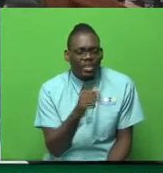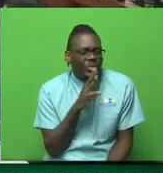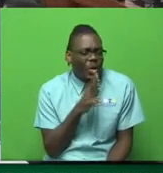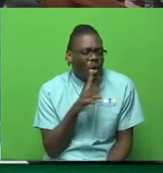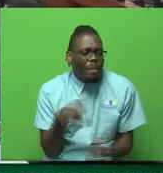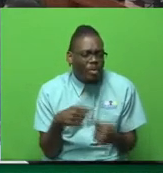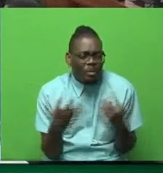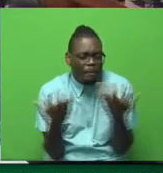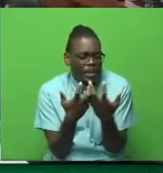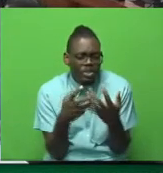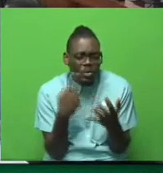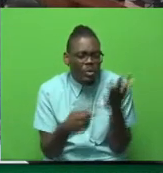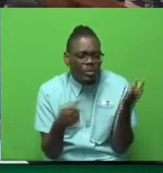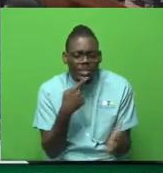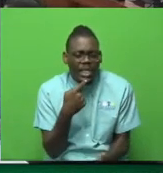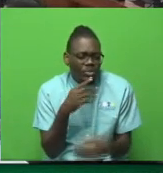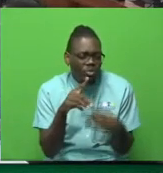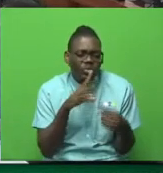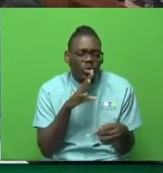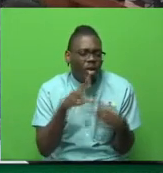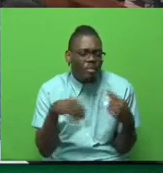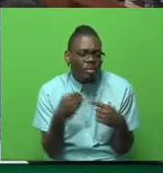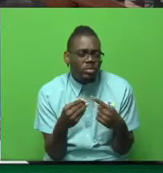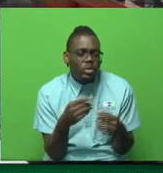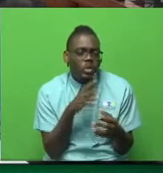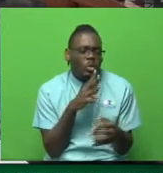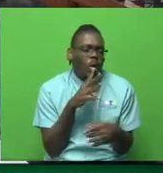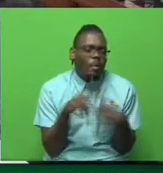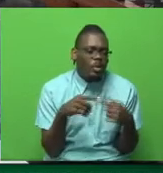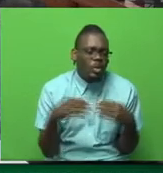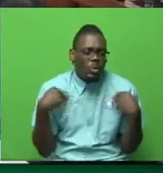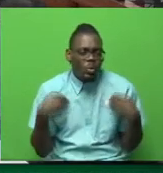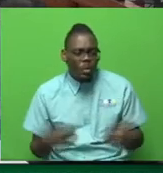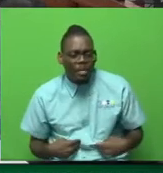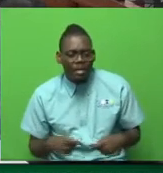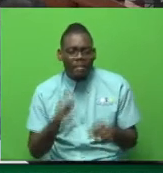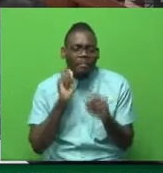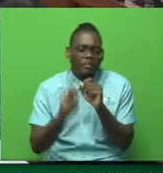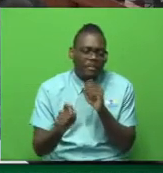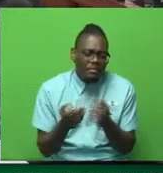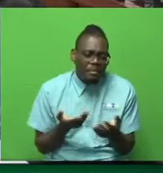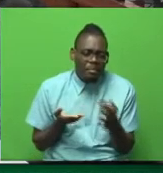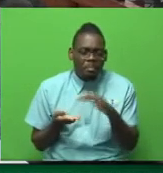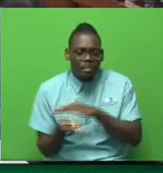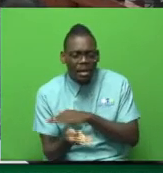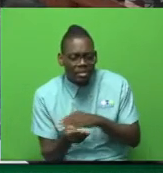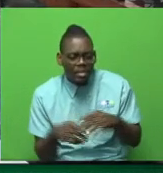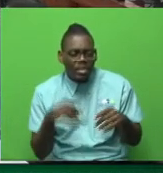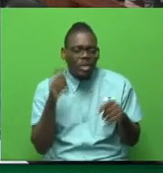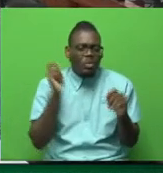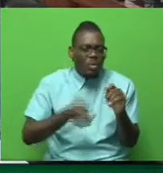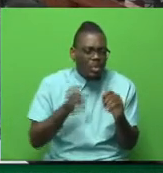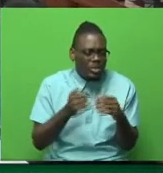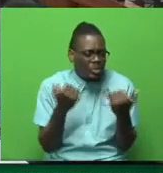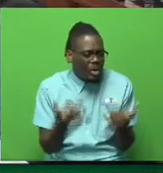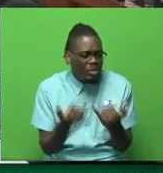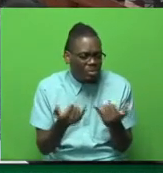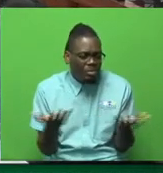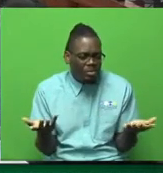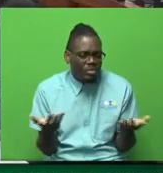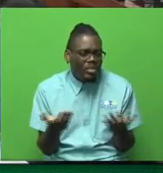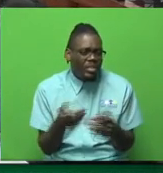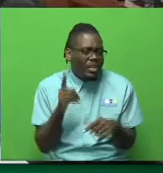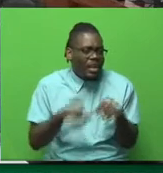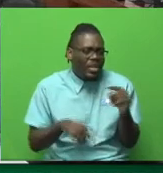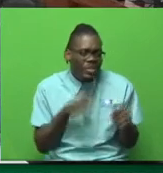standardization and cremations Etc and barrier rights is a matter before the courts in fact whilst the state won several of those